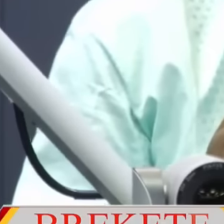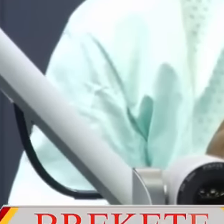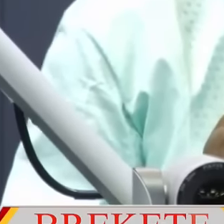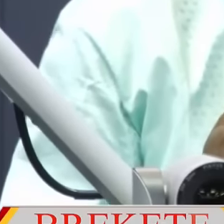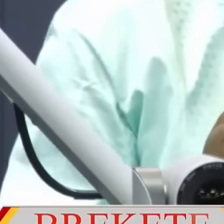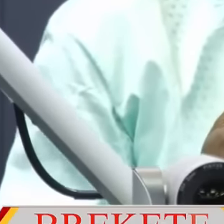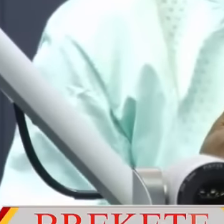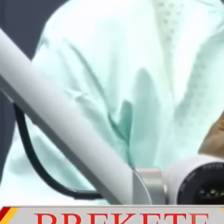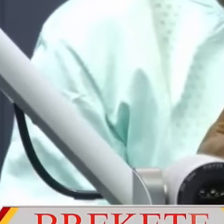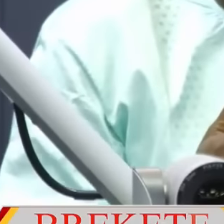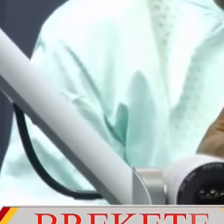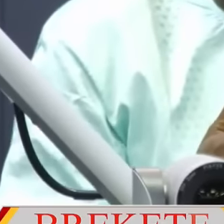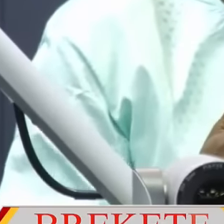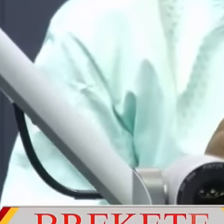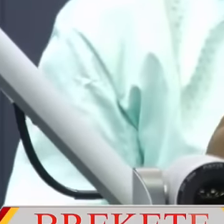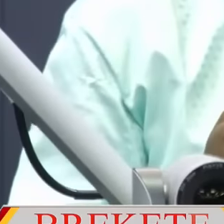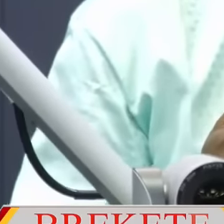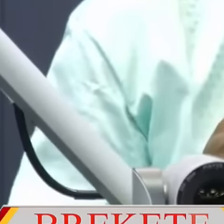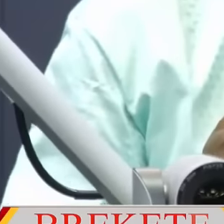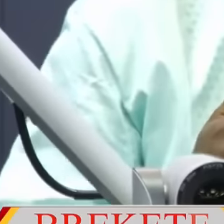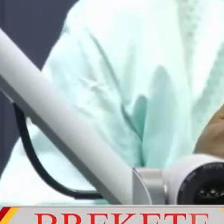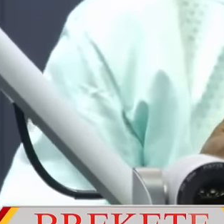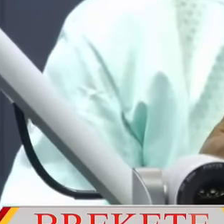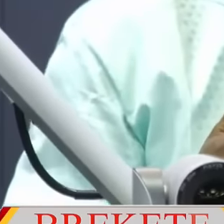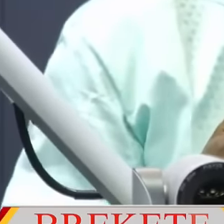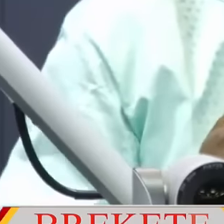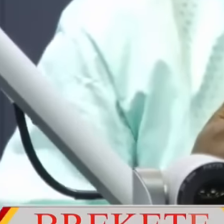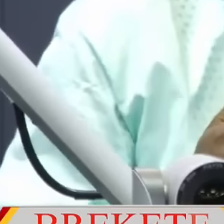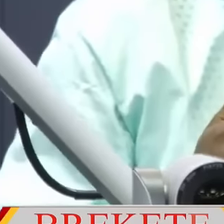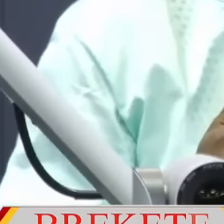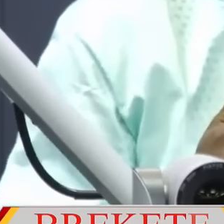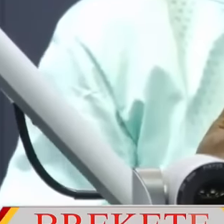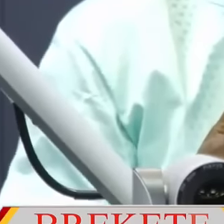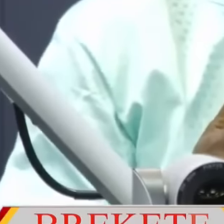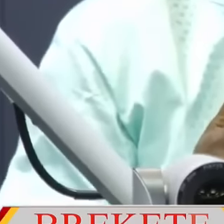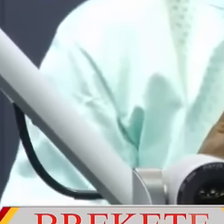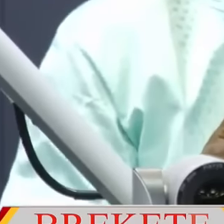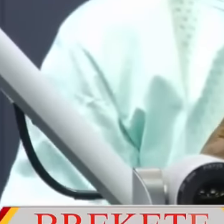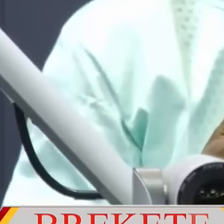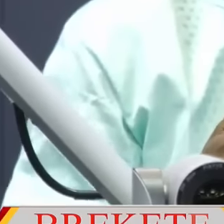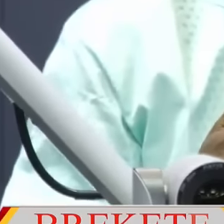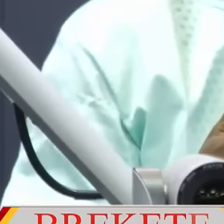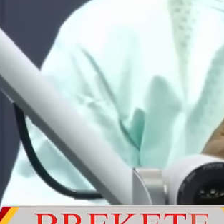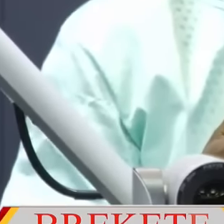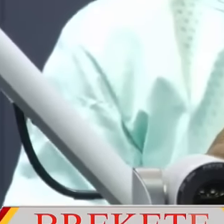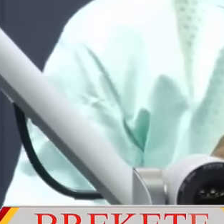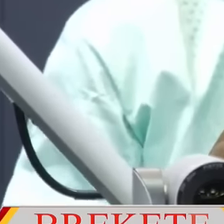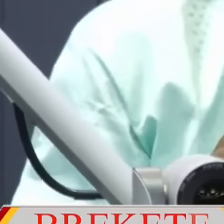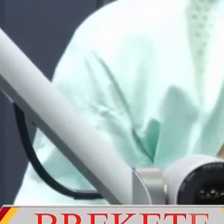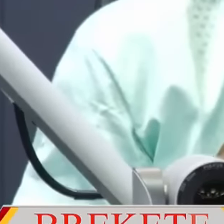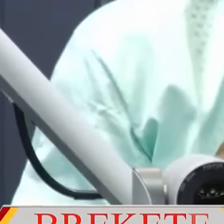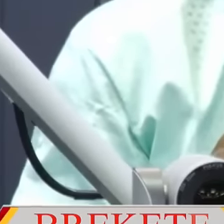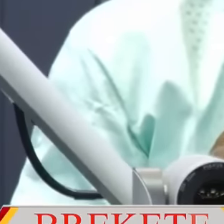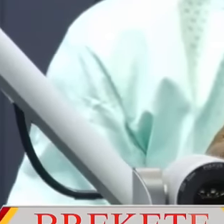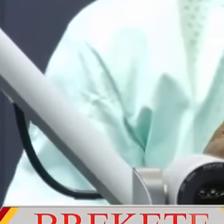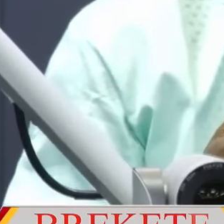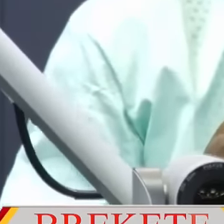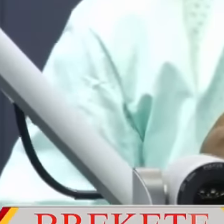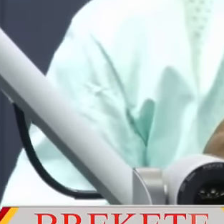bandit suka zo dabbobin suka bace shi kadai aka gani har ya bada miliyan 2,500 aka kyale